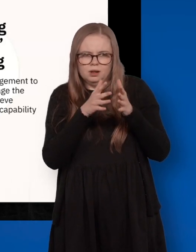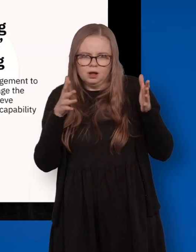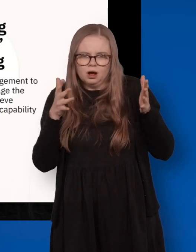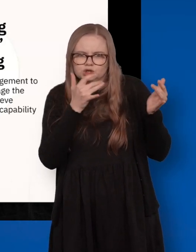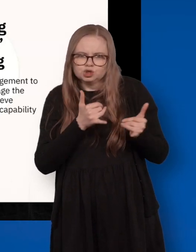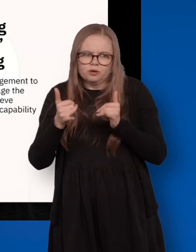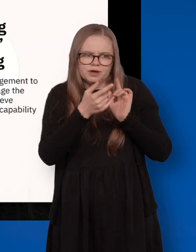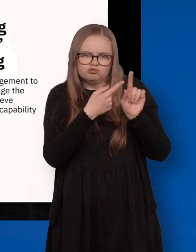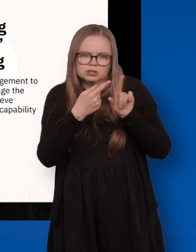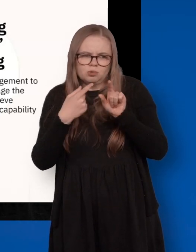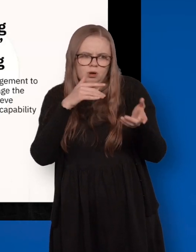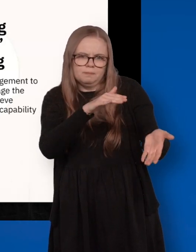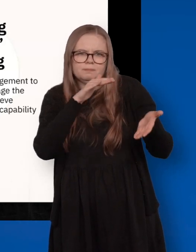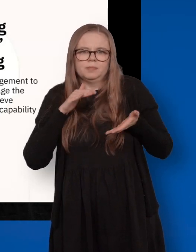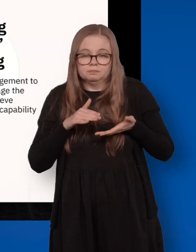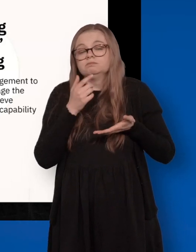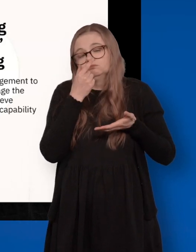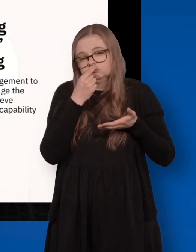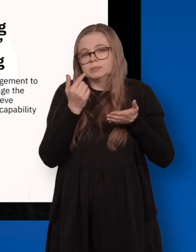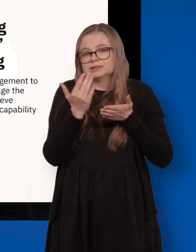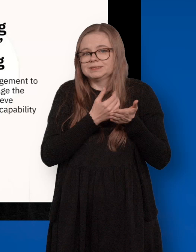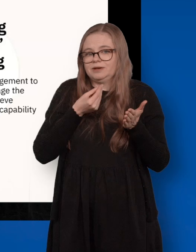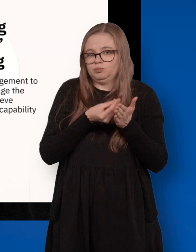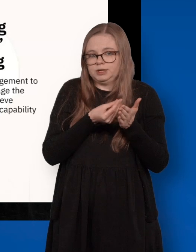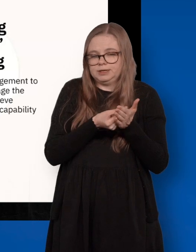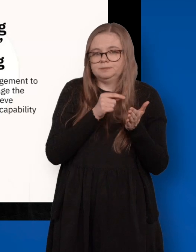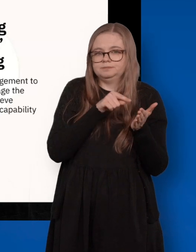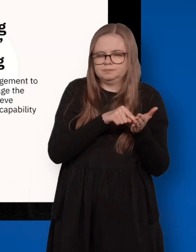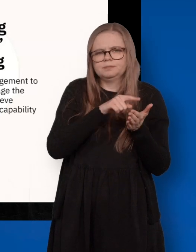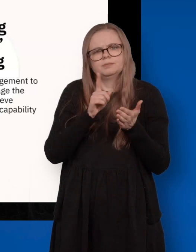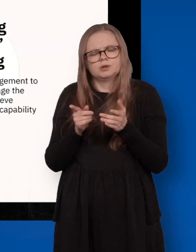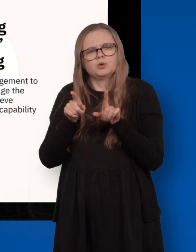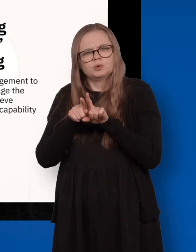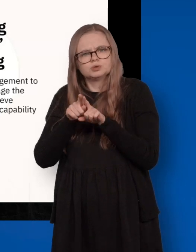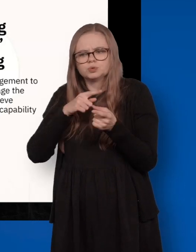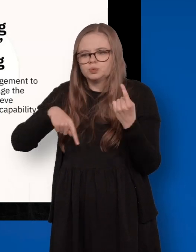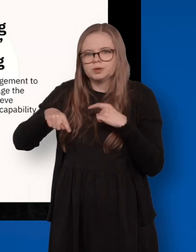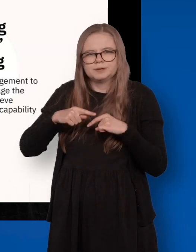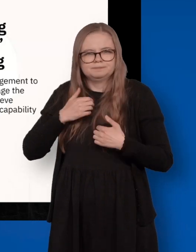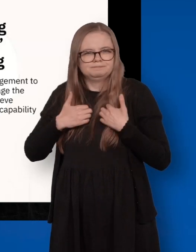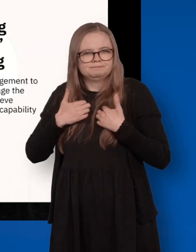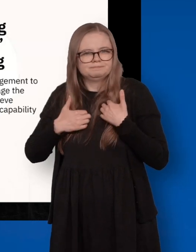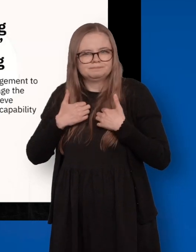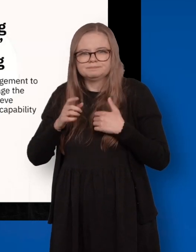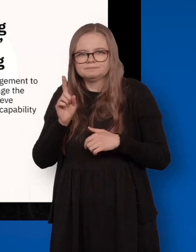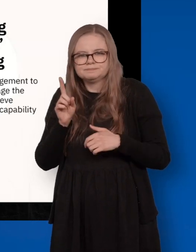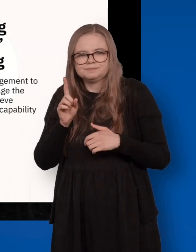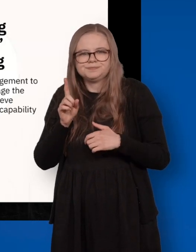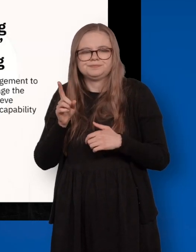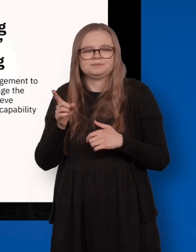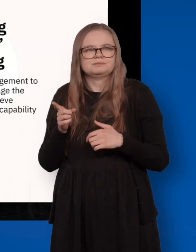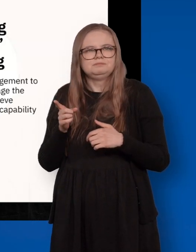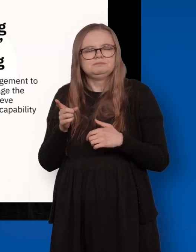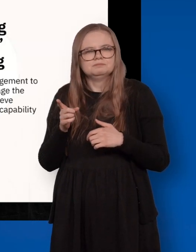processing, you could say that's a kind of cost-cutting tool, but really what we're talking about is being able to do a thing that is sort